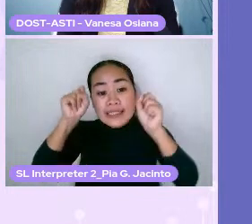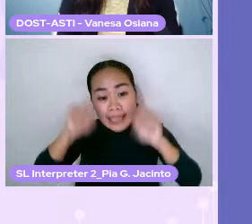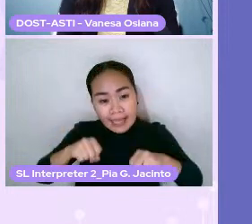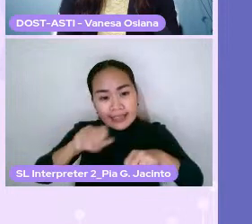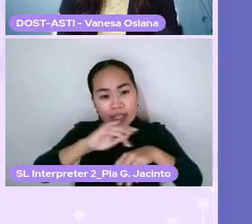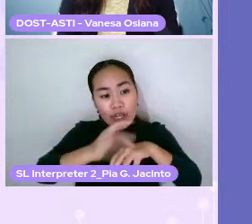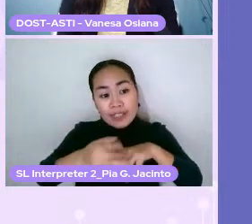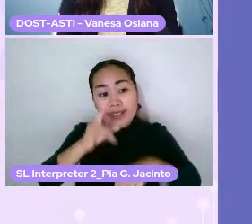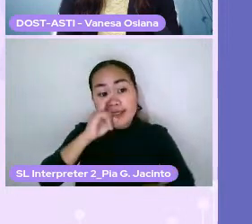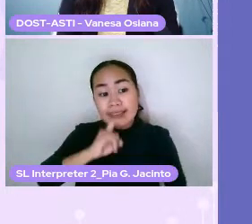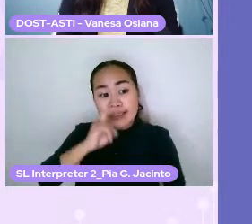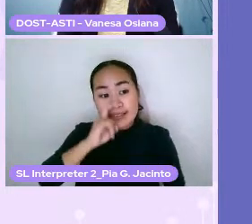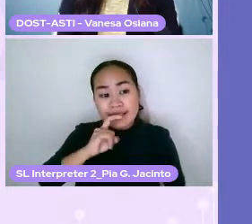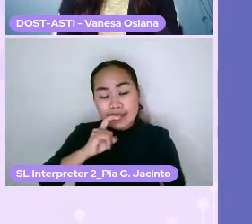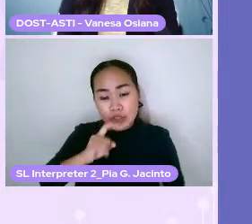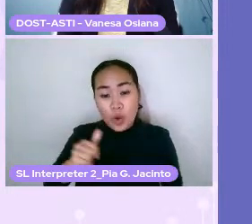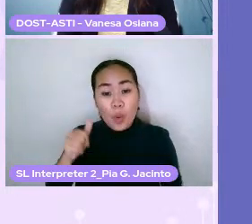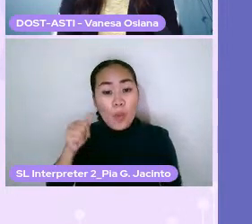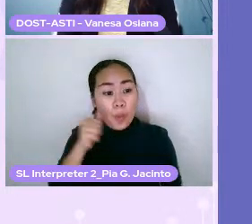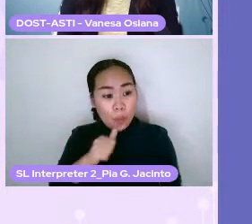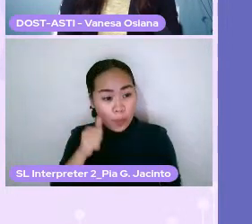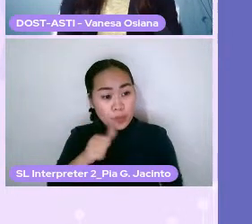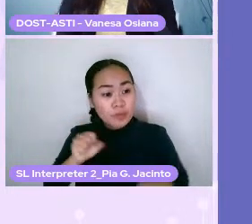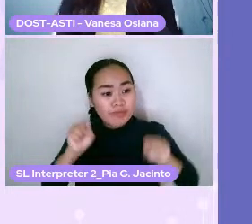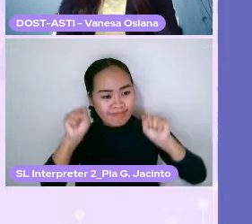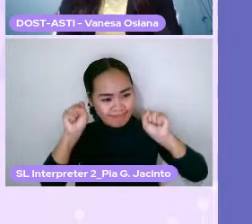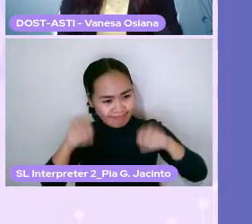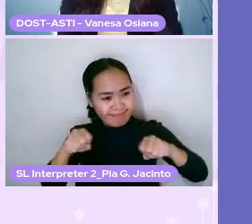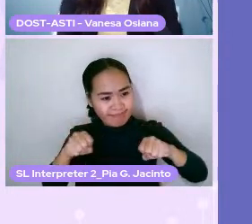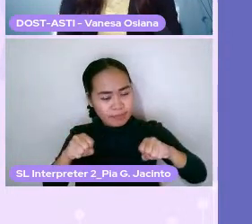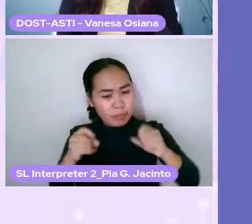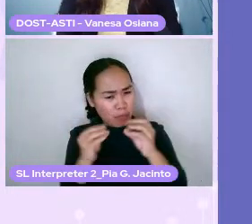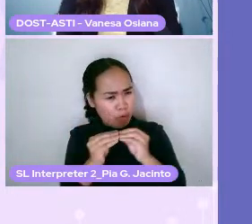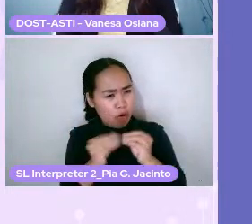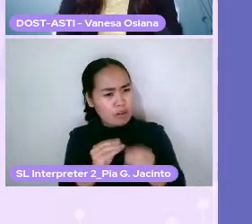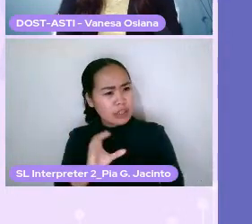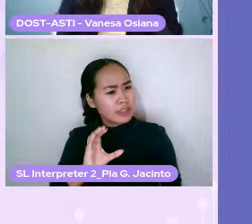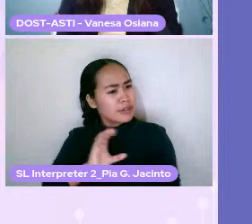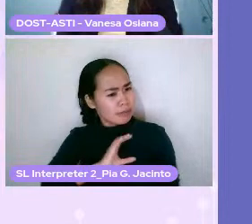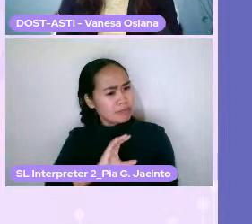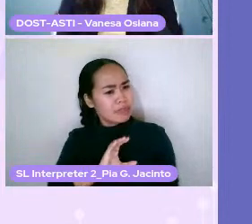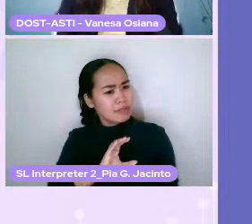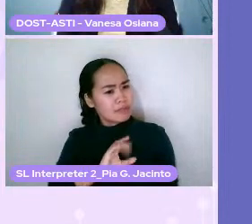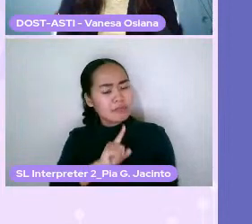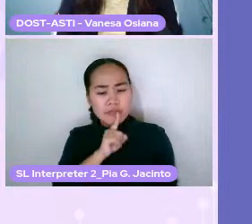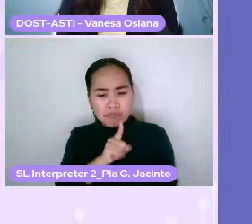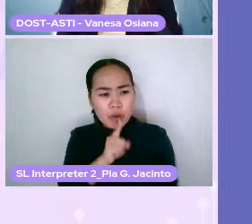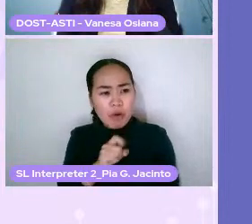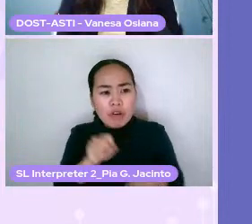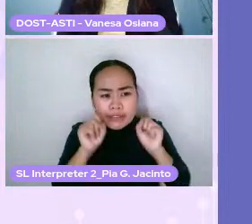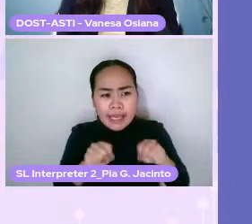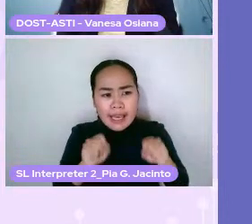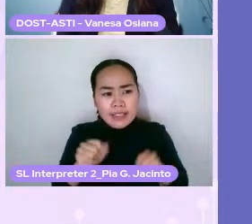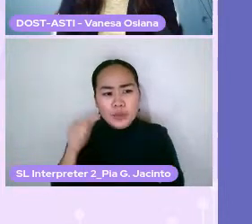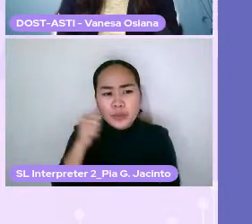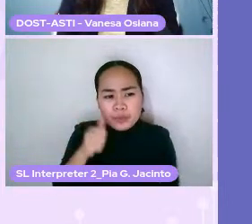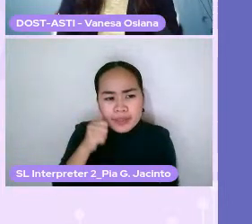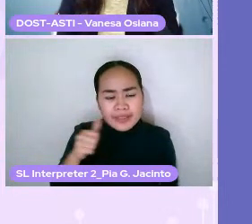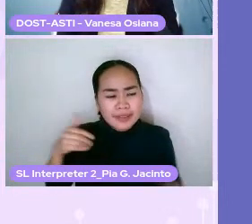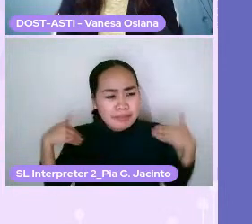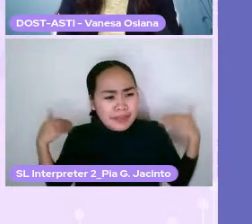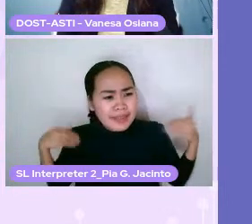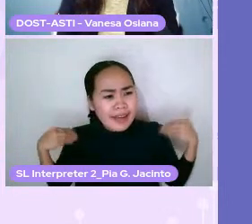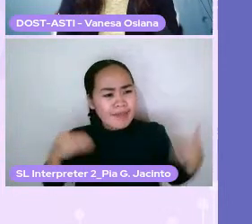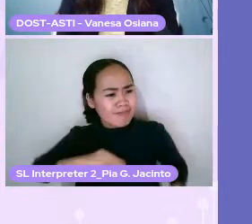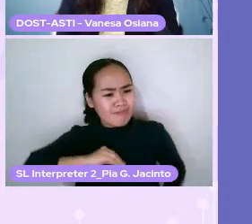also to explore technology around them. With the early intervention, girls and young ladies can see to it that they